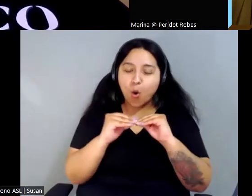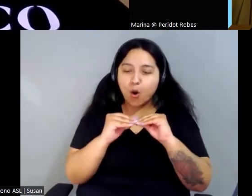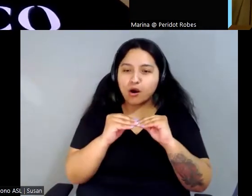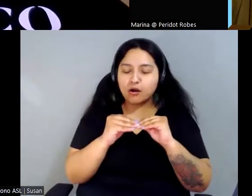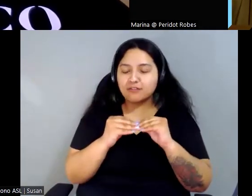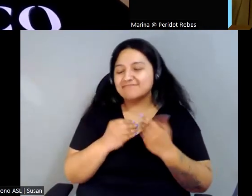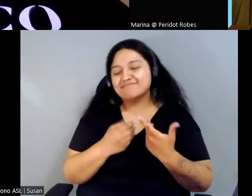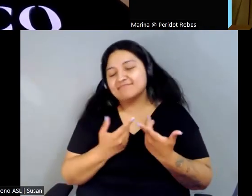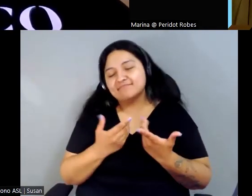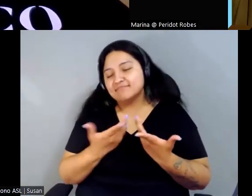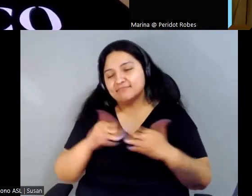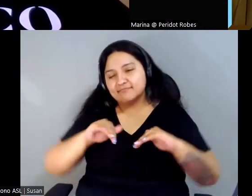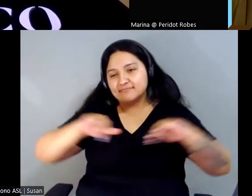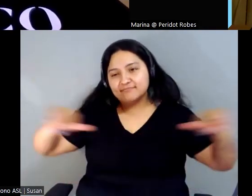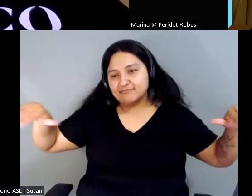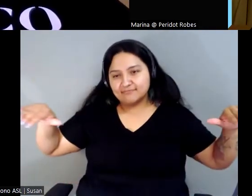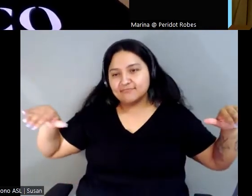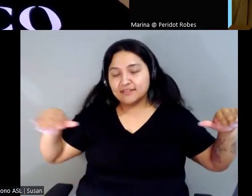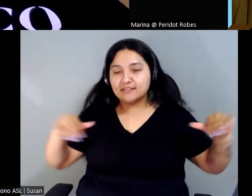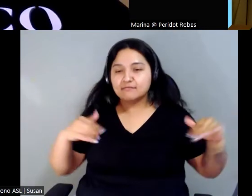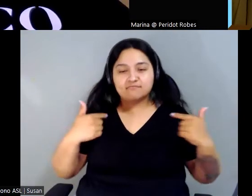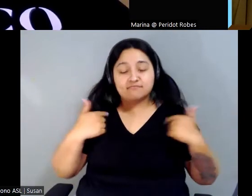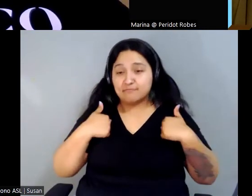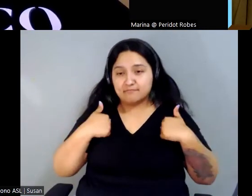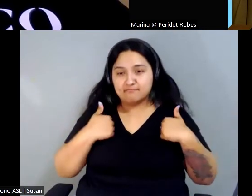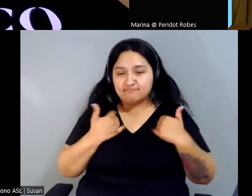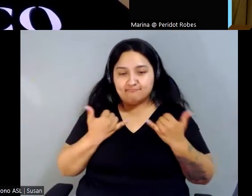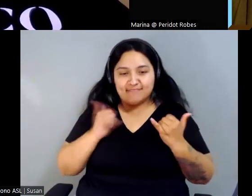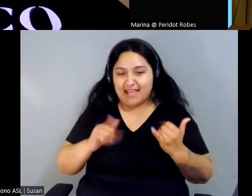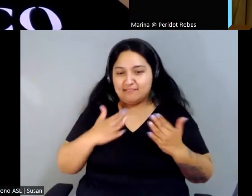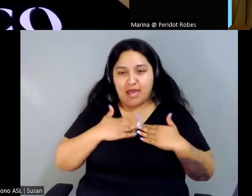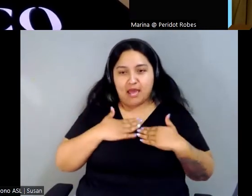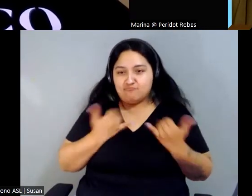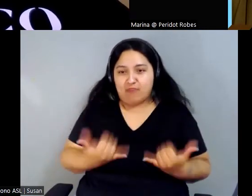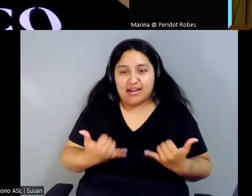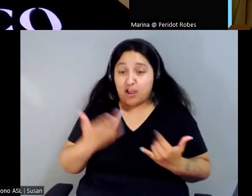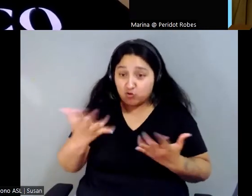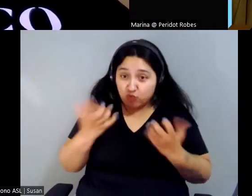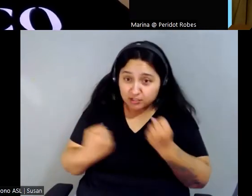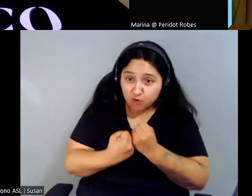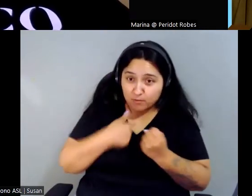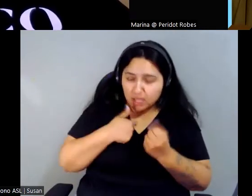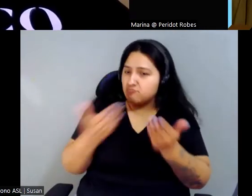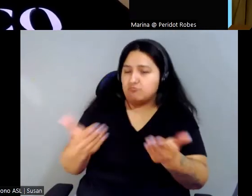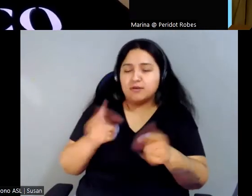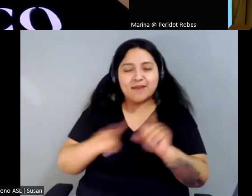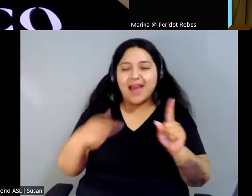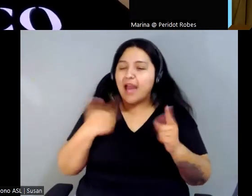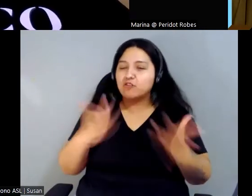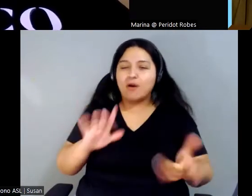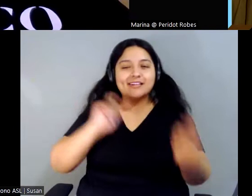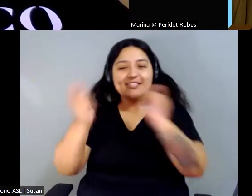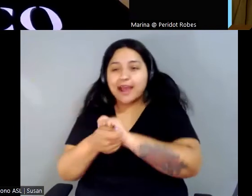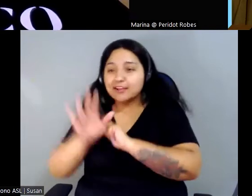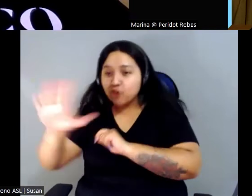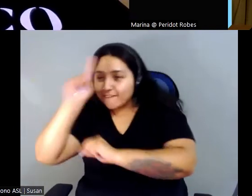I'm me. If you want to support me, but I'm not going to be you, and I'm not going to be what someone else wants me to